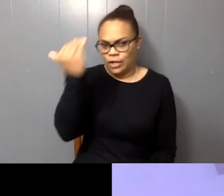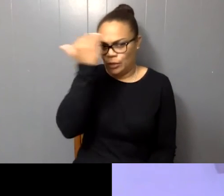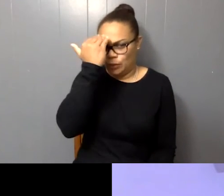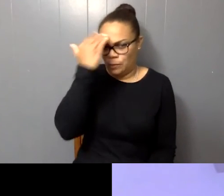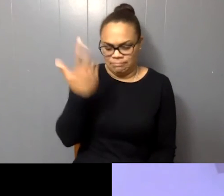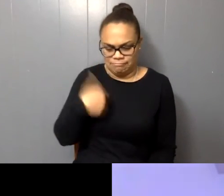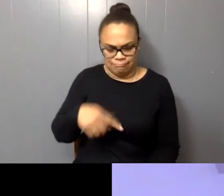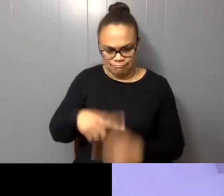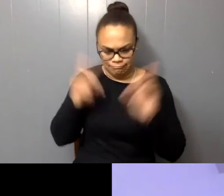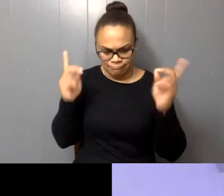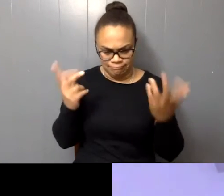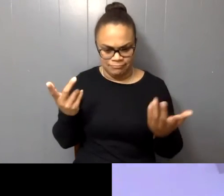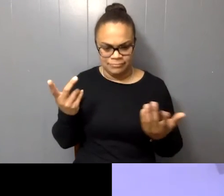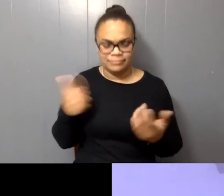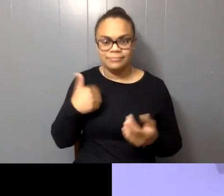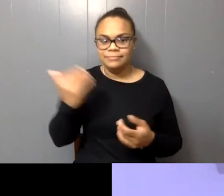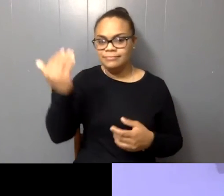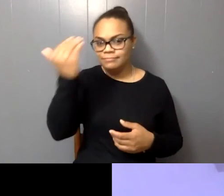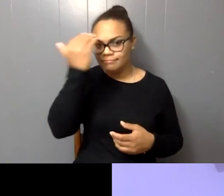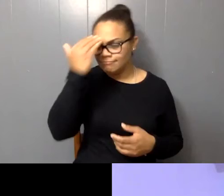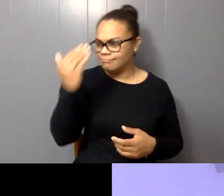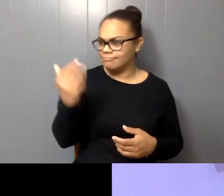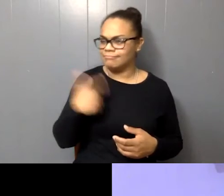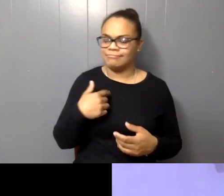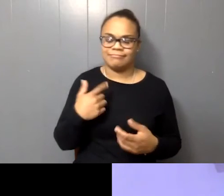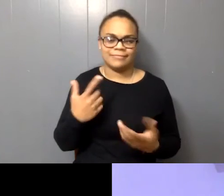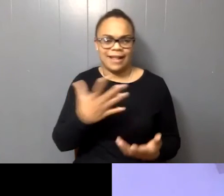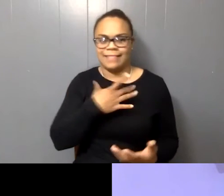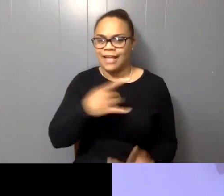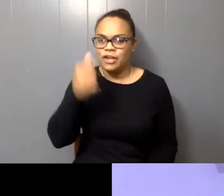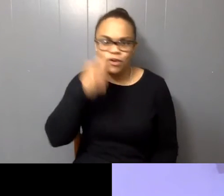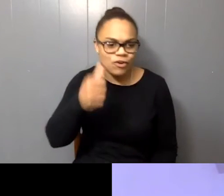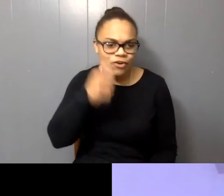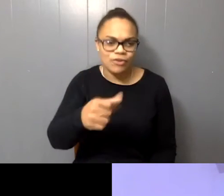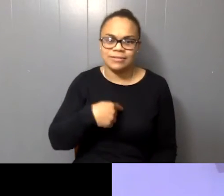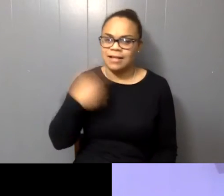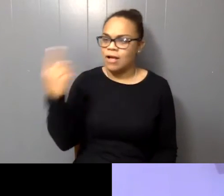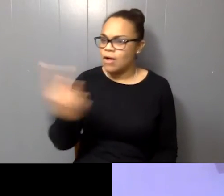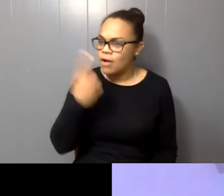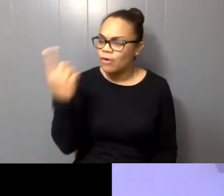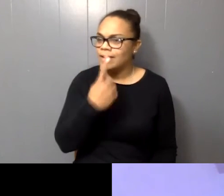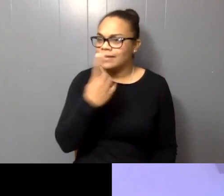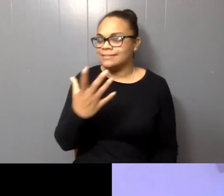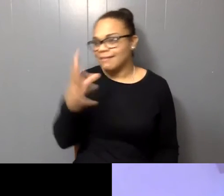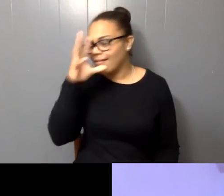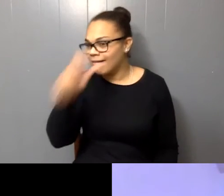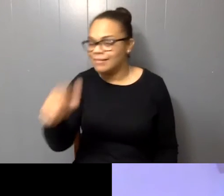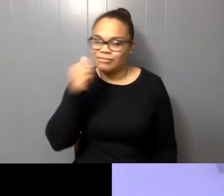oh, I always liked girls. I was always crushing them. I've dated some. So it's always like I